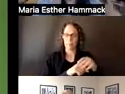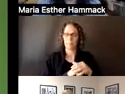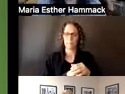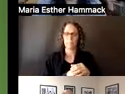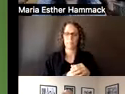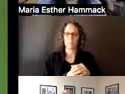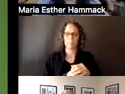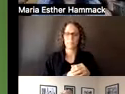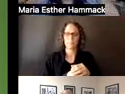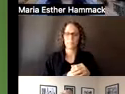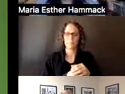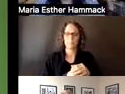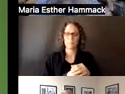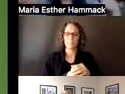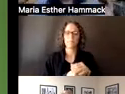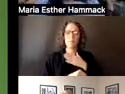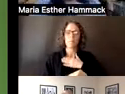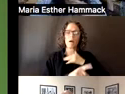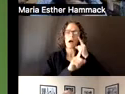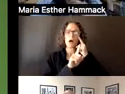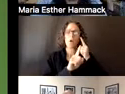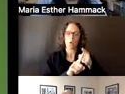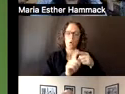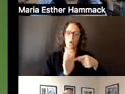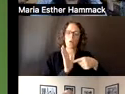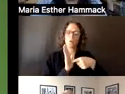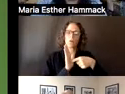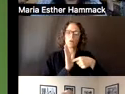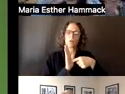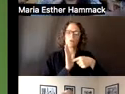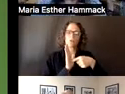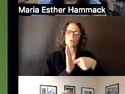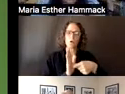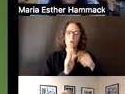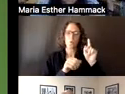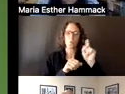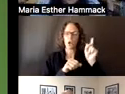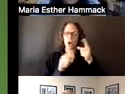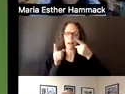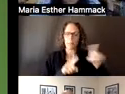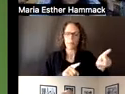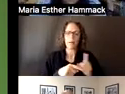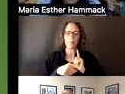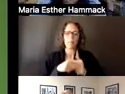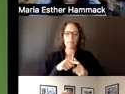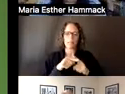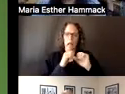hopefully this offers you a visual for understanding this liberation geographies as well as this one.